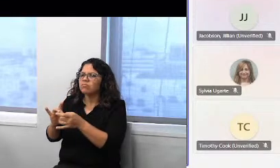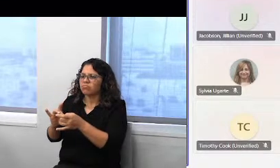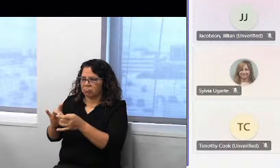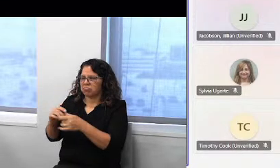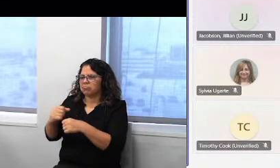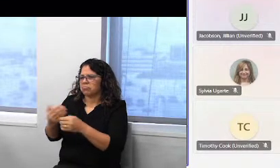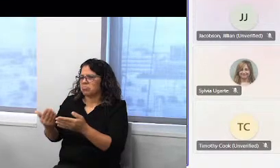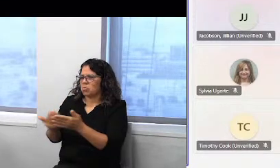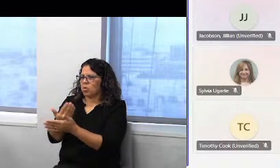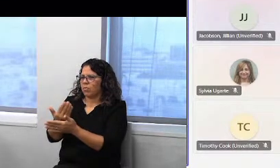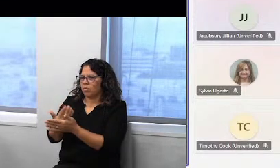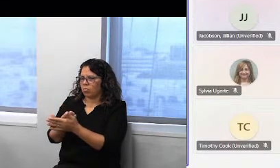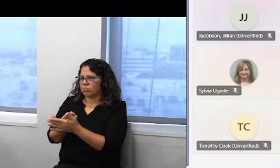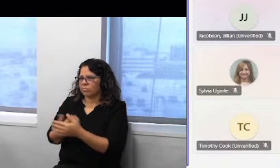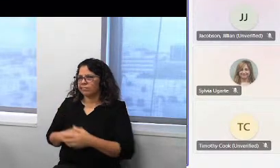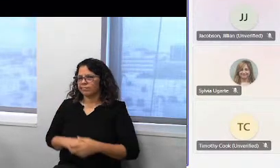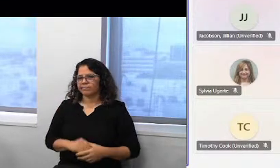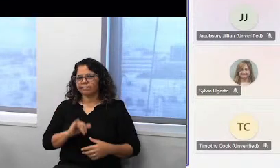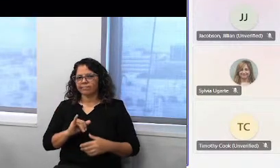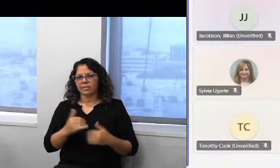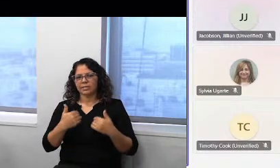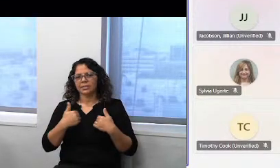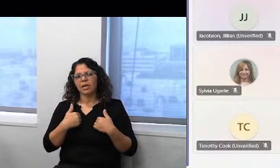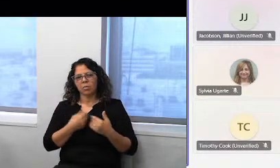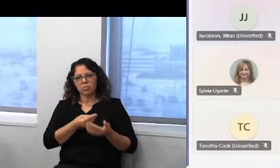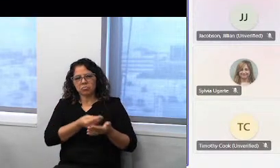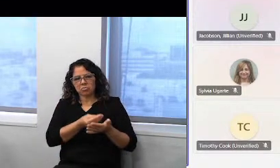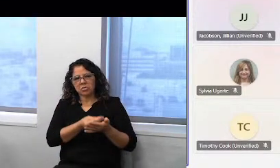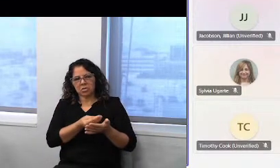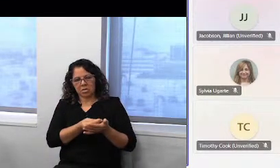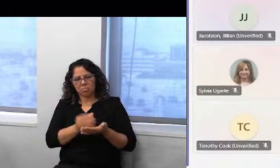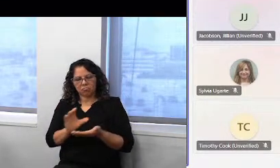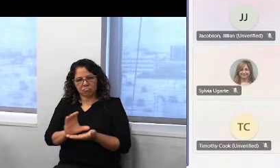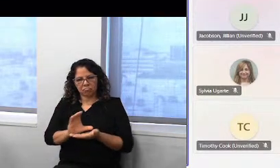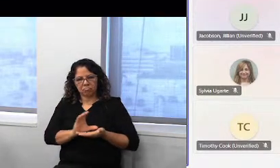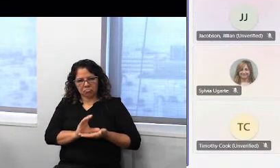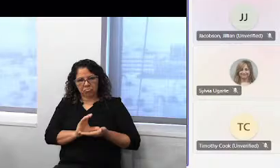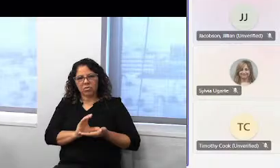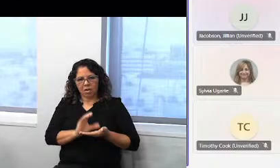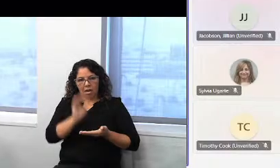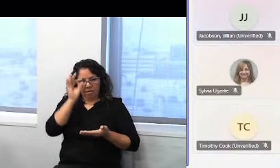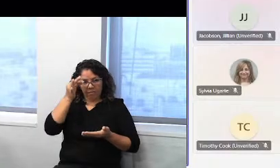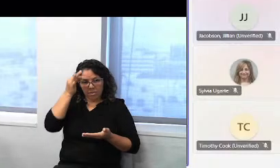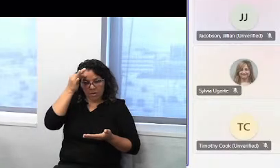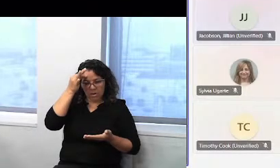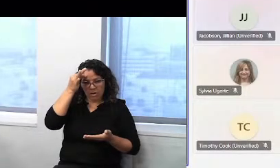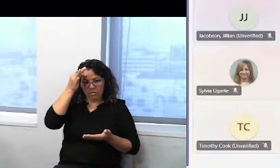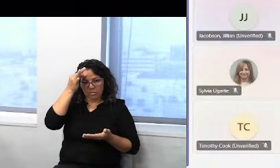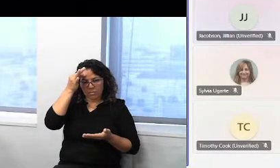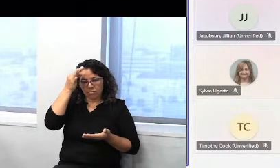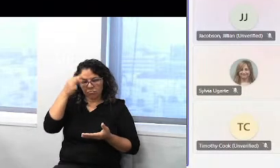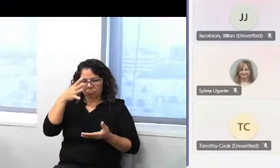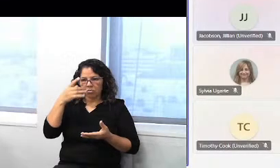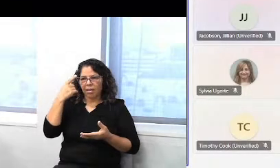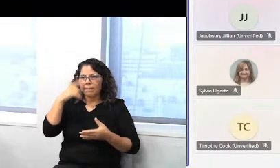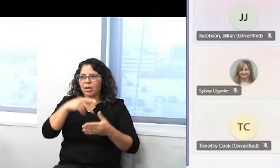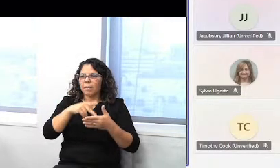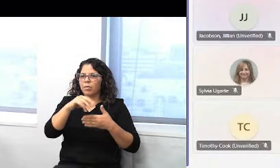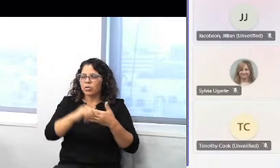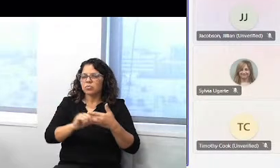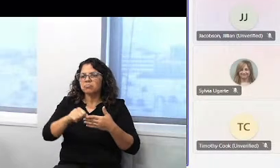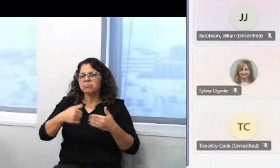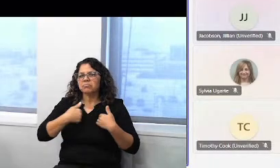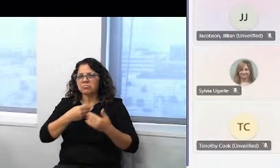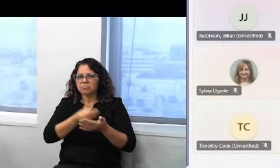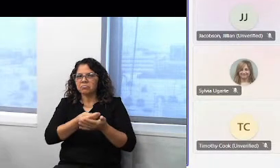federal side, but also in the non-federal side to accelerate the projects. The answer is yes, there are some dollars. I don't know on top of mind how much